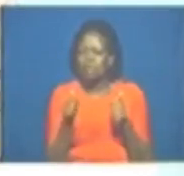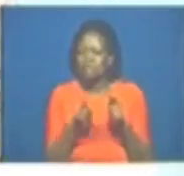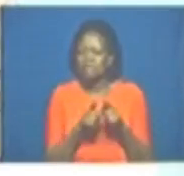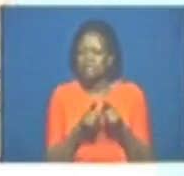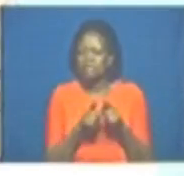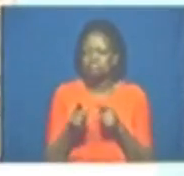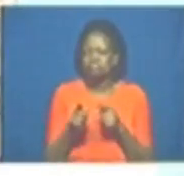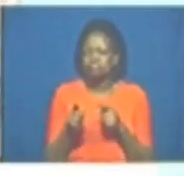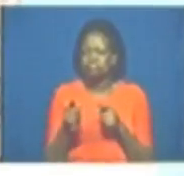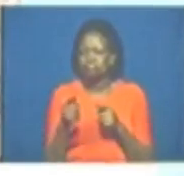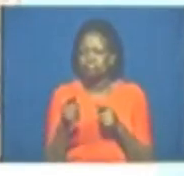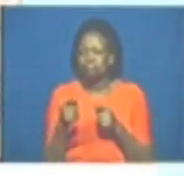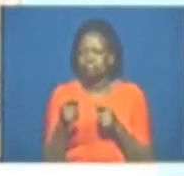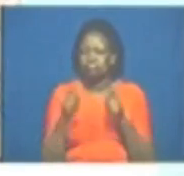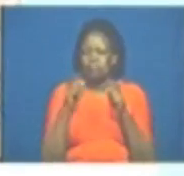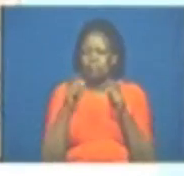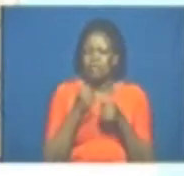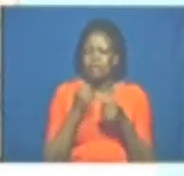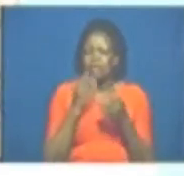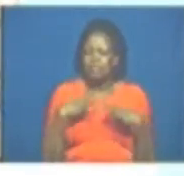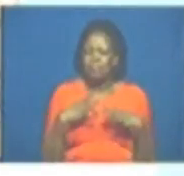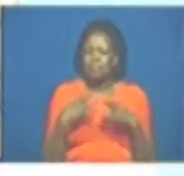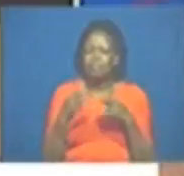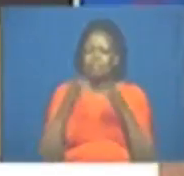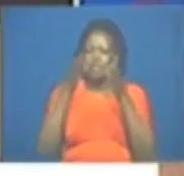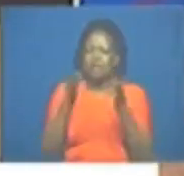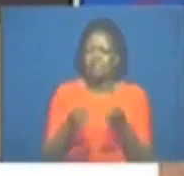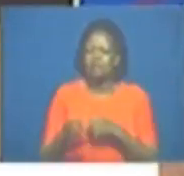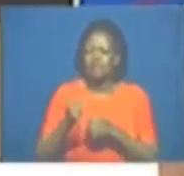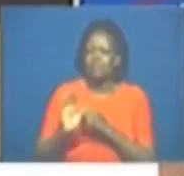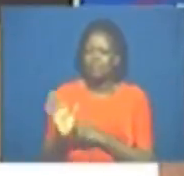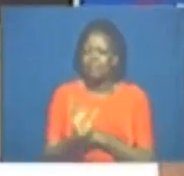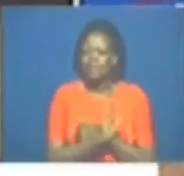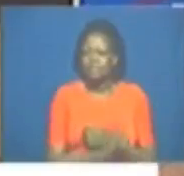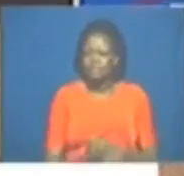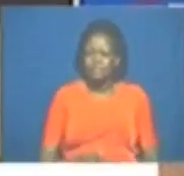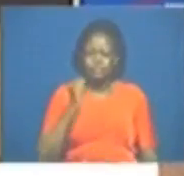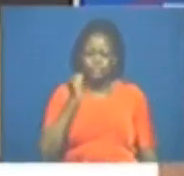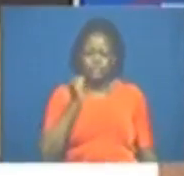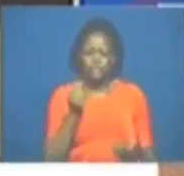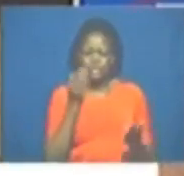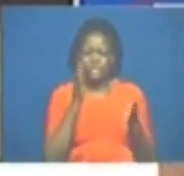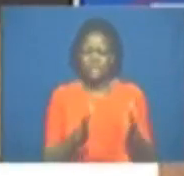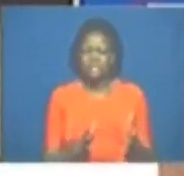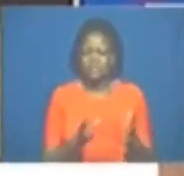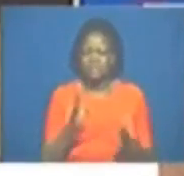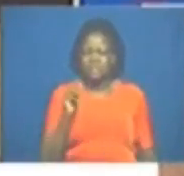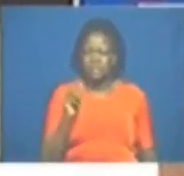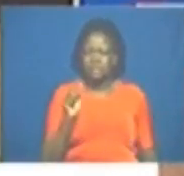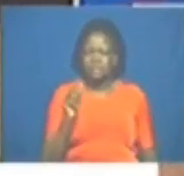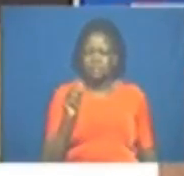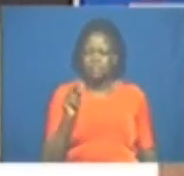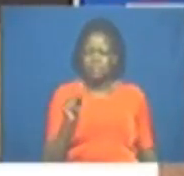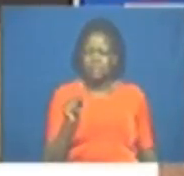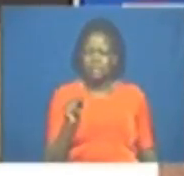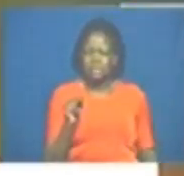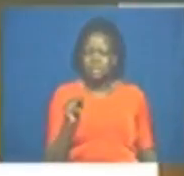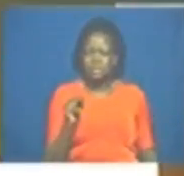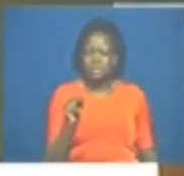institutions to account. All right, then, and of course, right there, political analyst Martin Andati, we even graded governance, giving